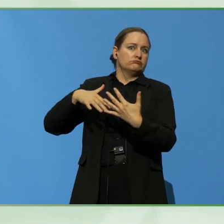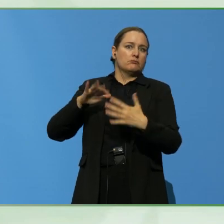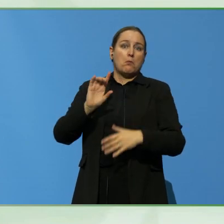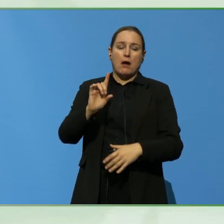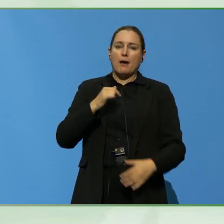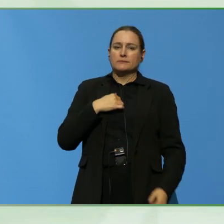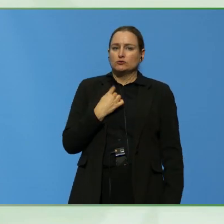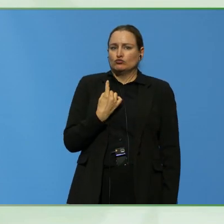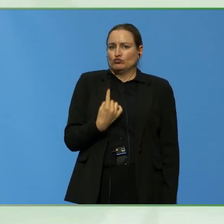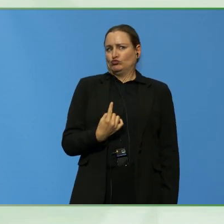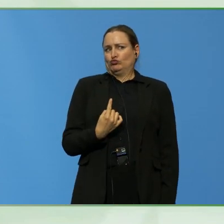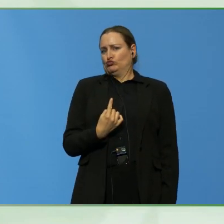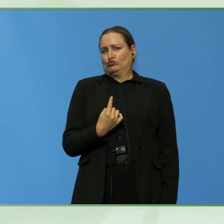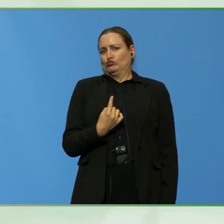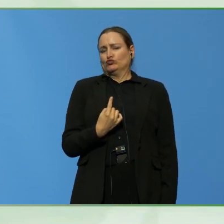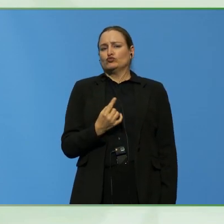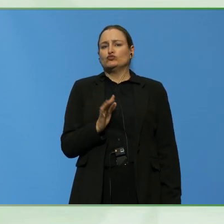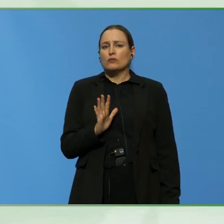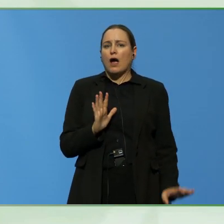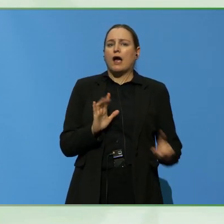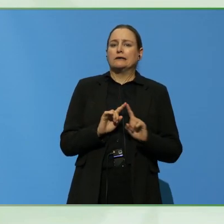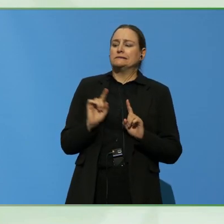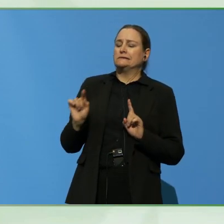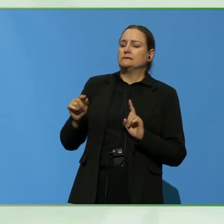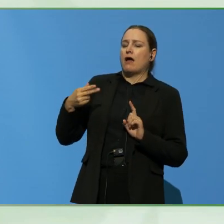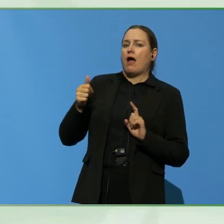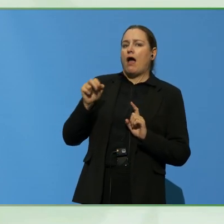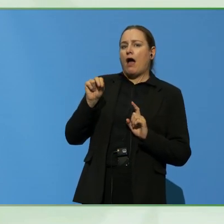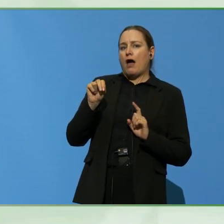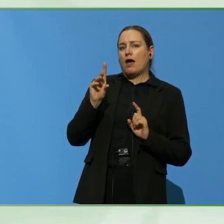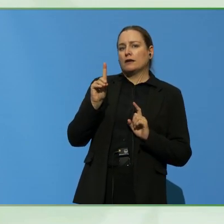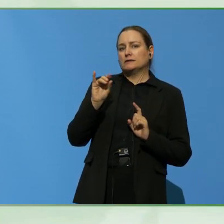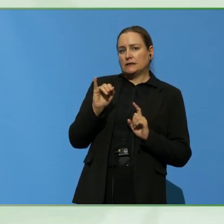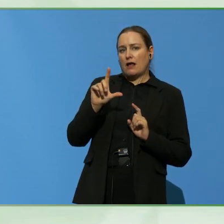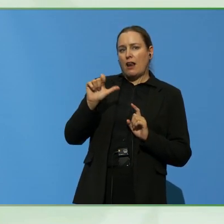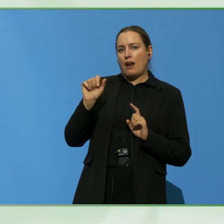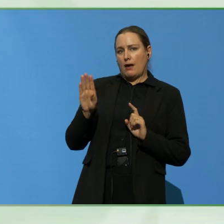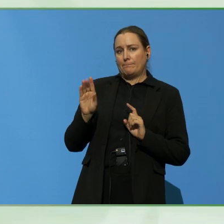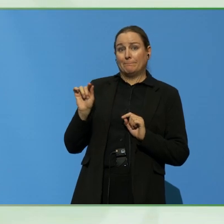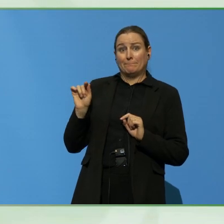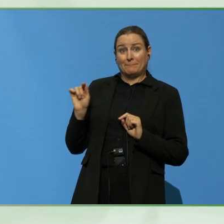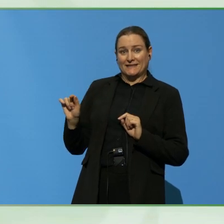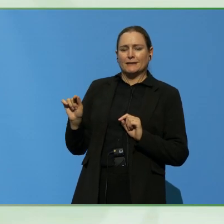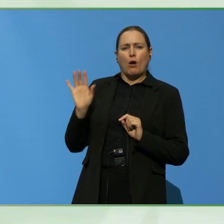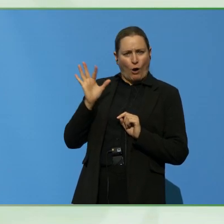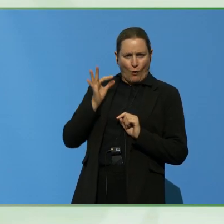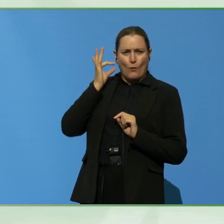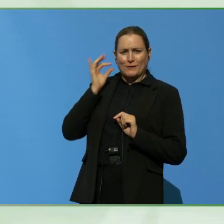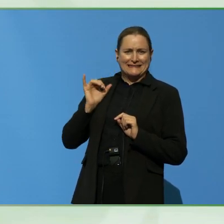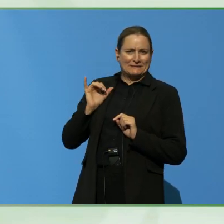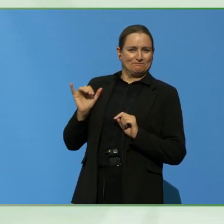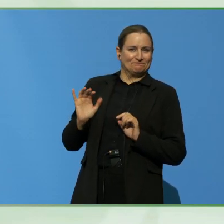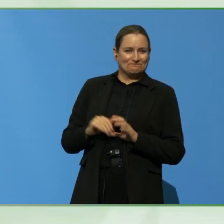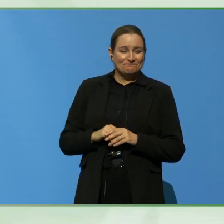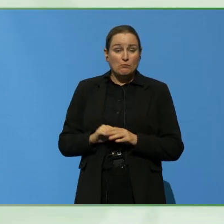as a woman, but also Fanny Cohen from HandyLab from France is here as well. She has a slightly different